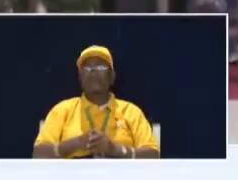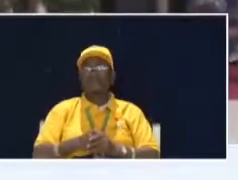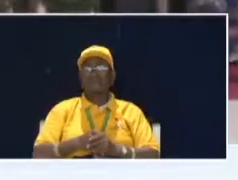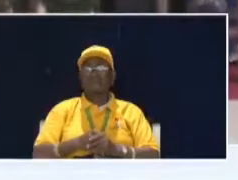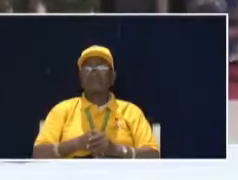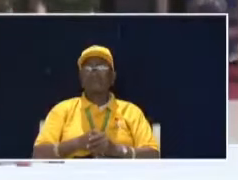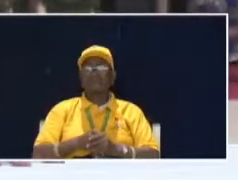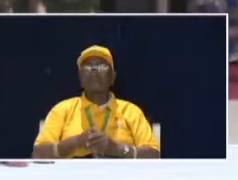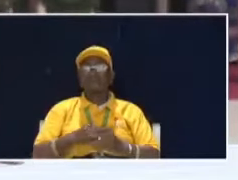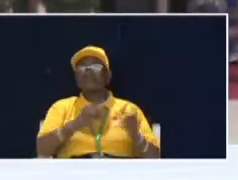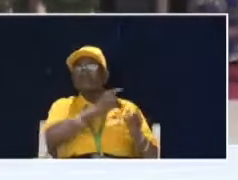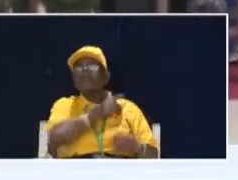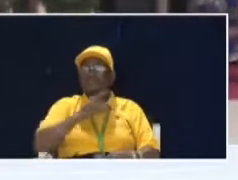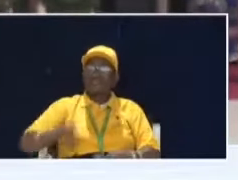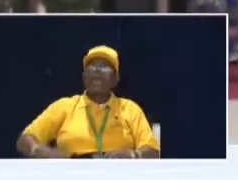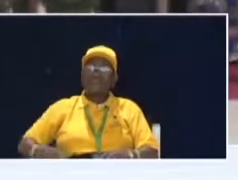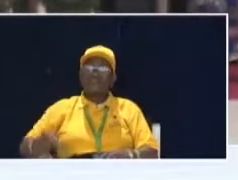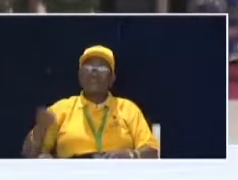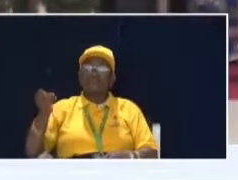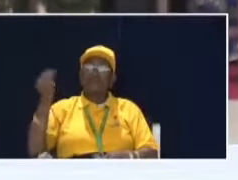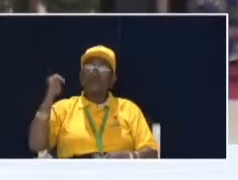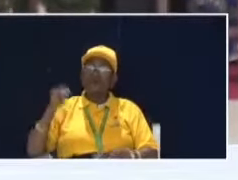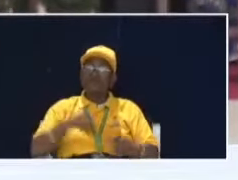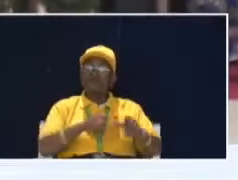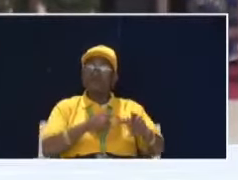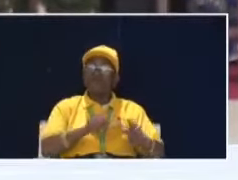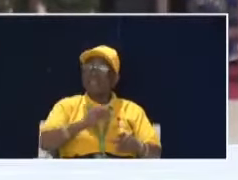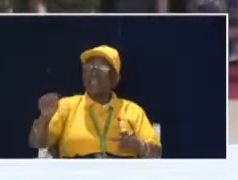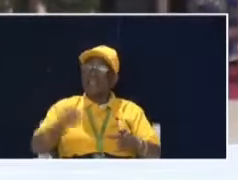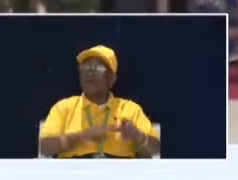David was a fugitive for 13 years